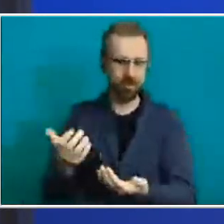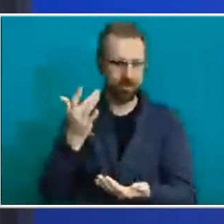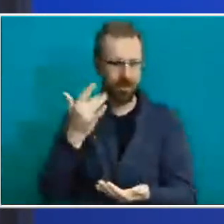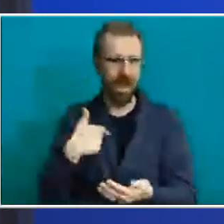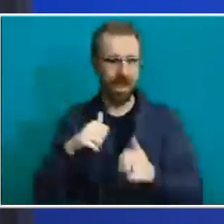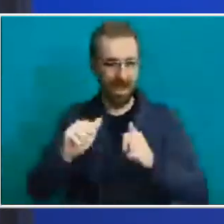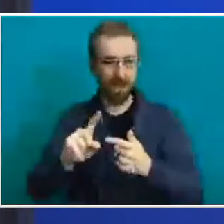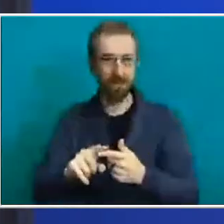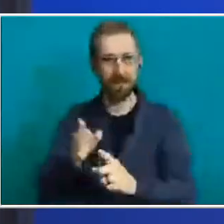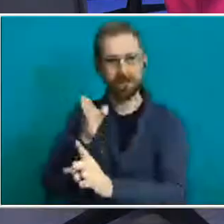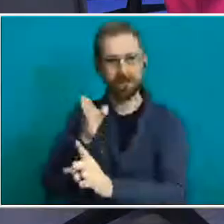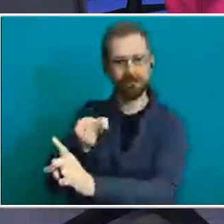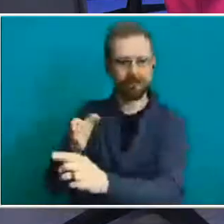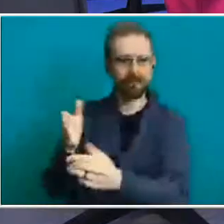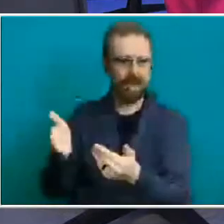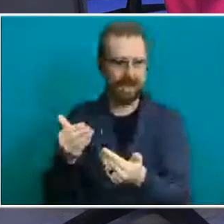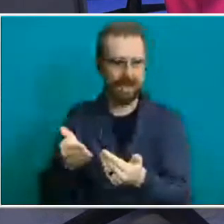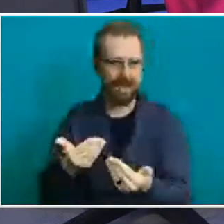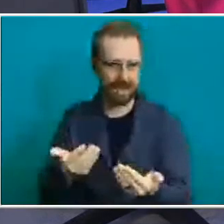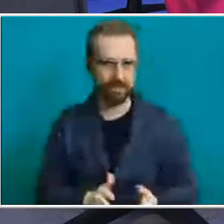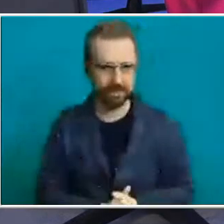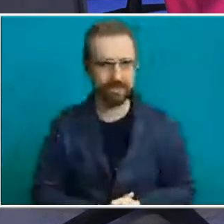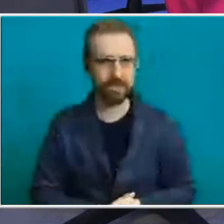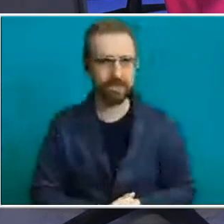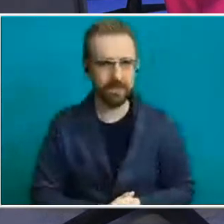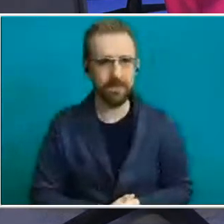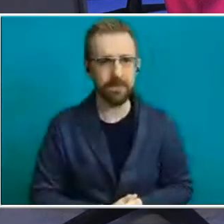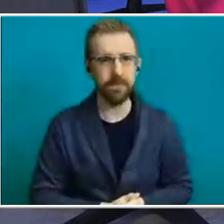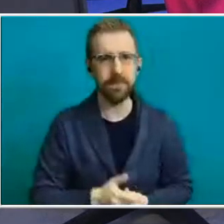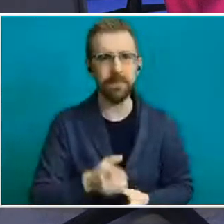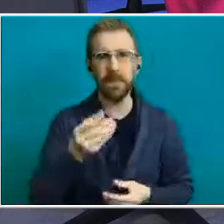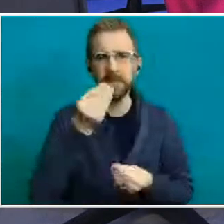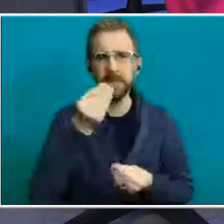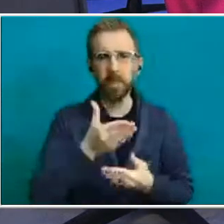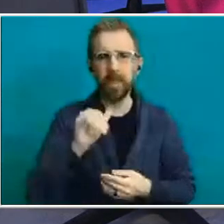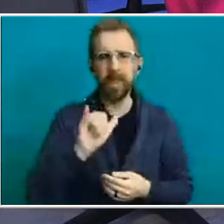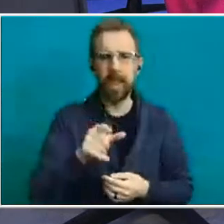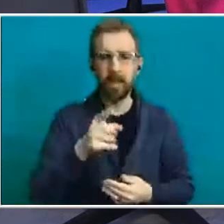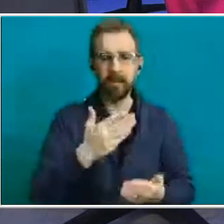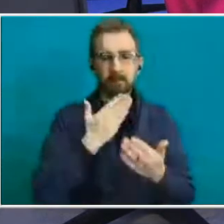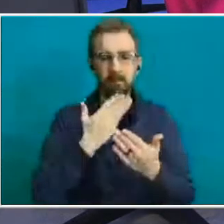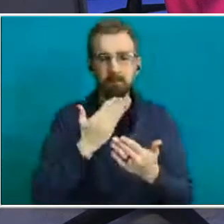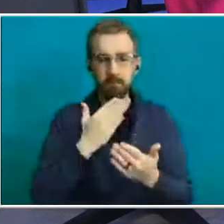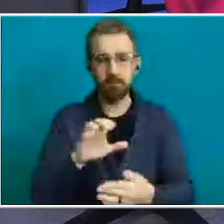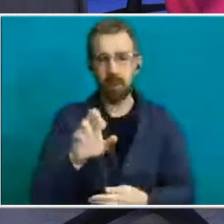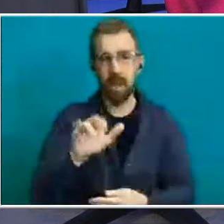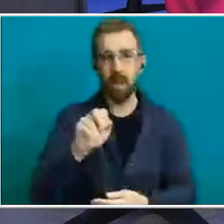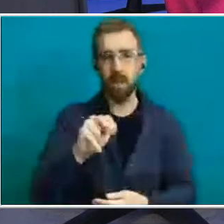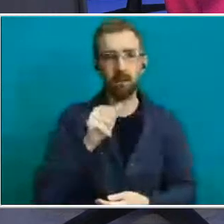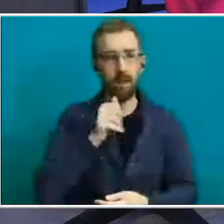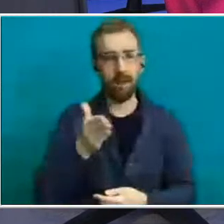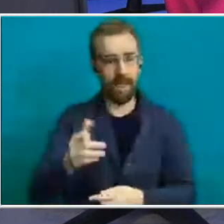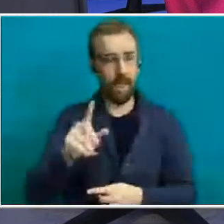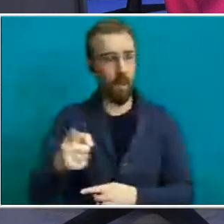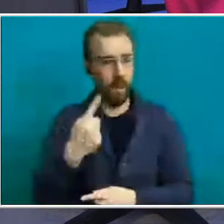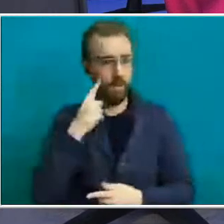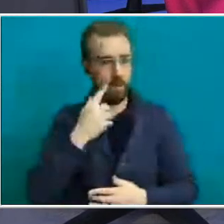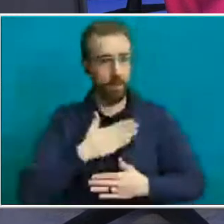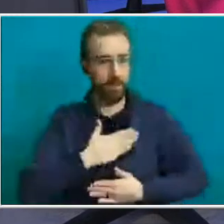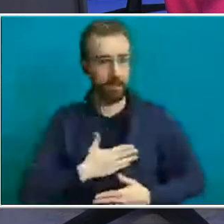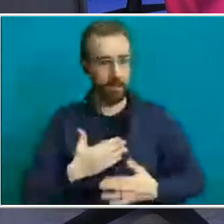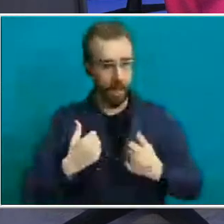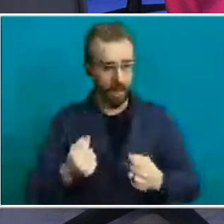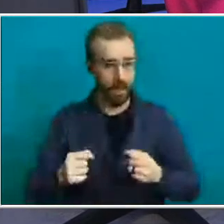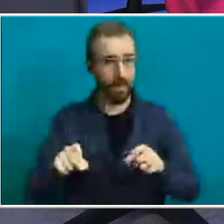so easily. So you told us that you're grateful Erin wasn't there just for your physical health, but also your mental health